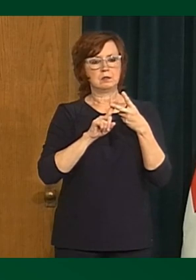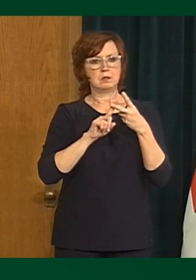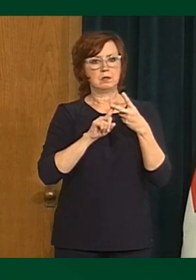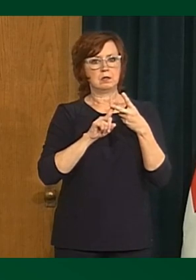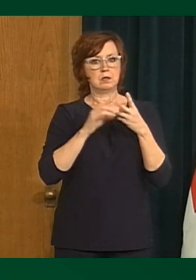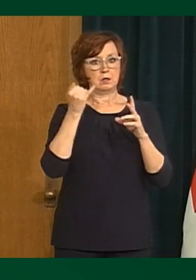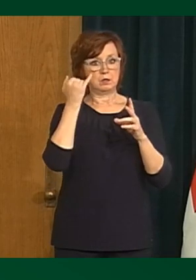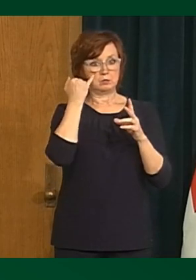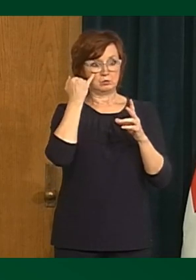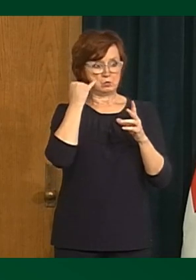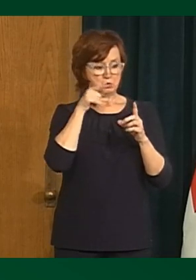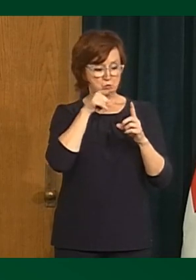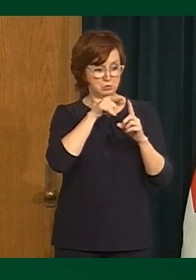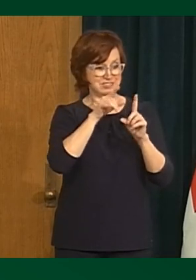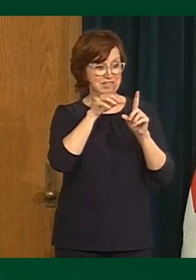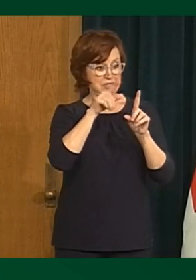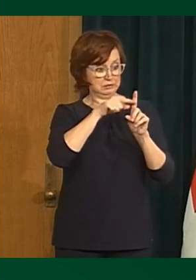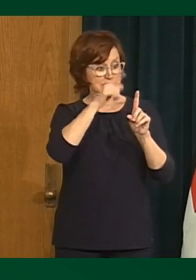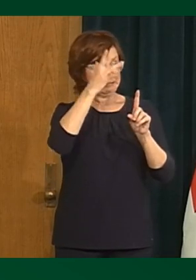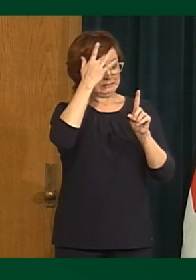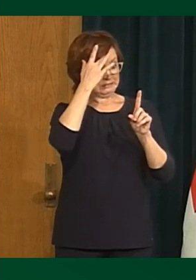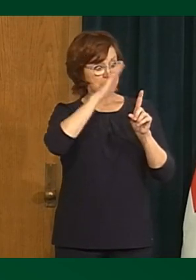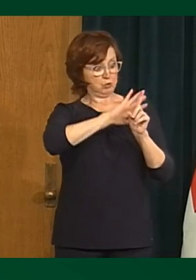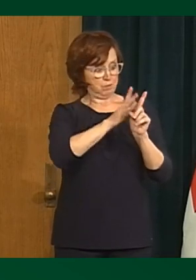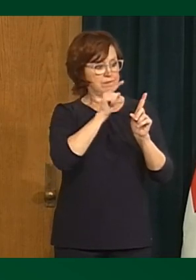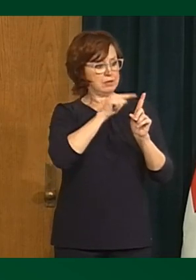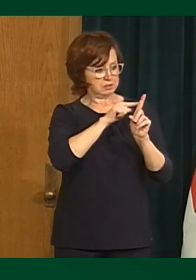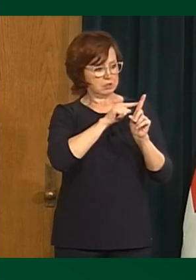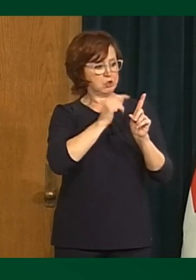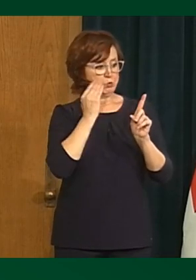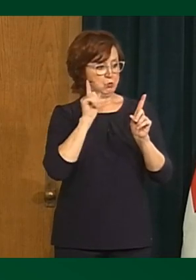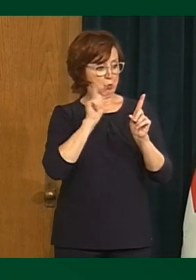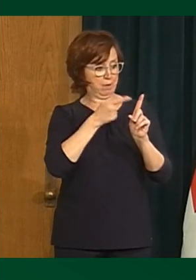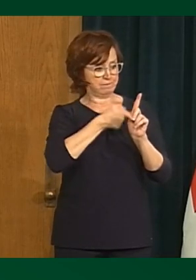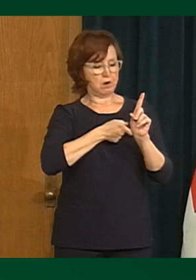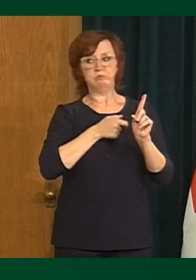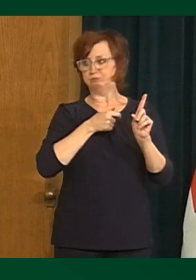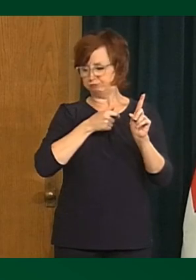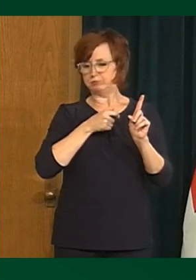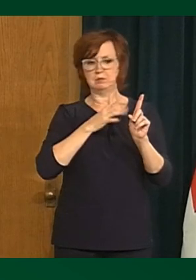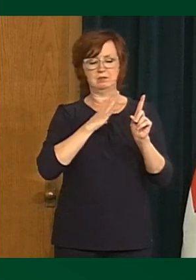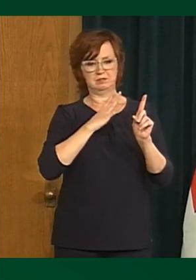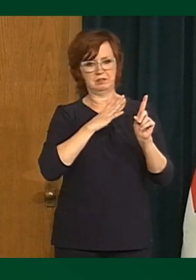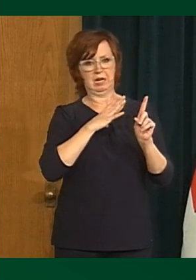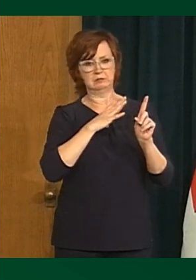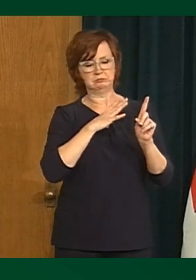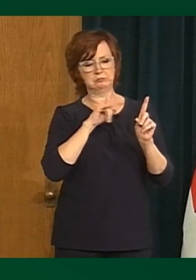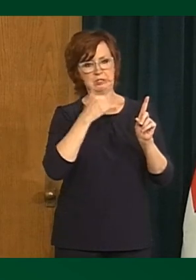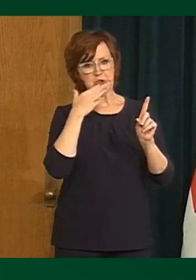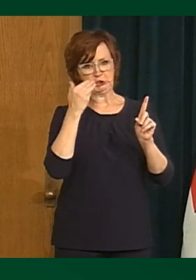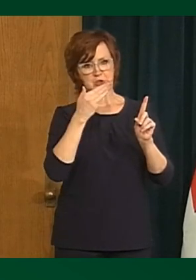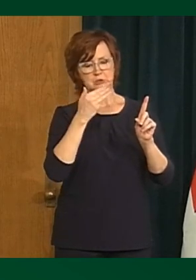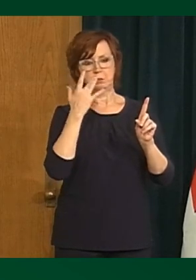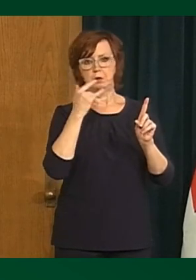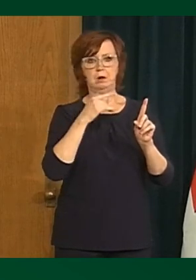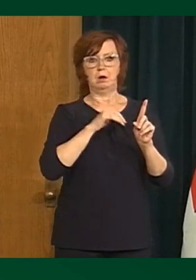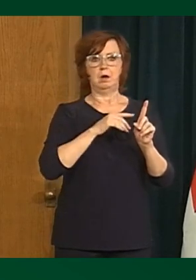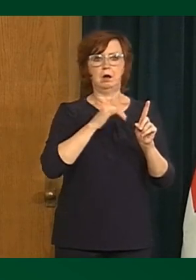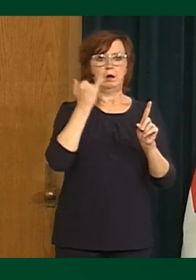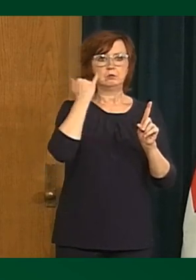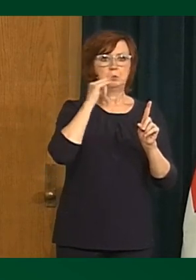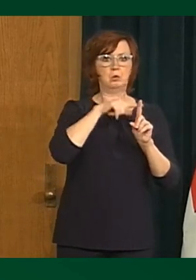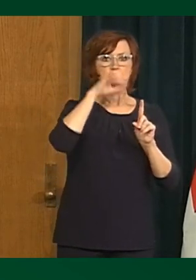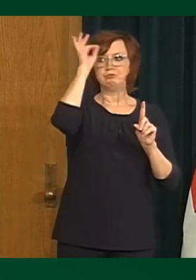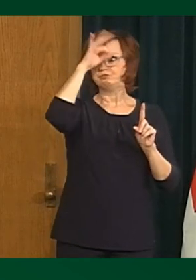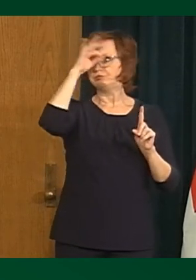two factors demonstrate that there's no ongoing widespread community transmission. And obviously, so case numbers have to be going down,